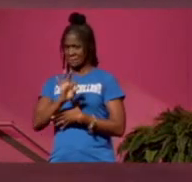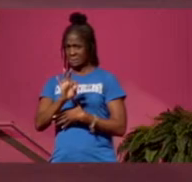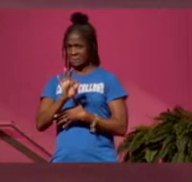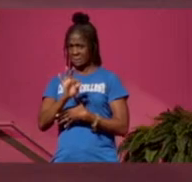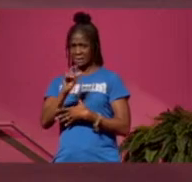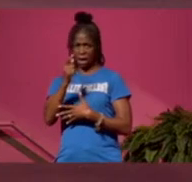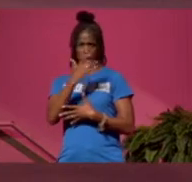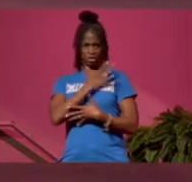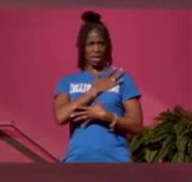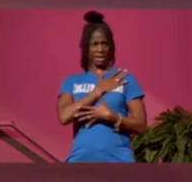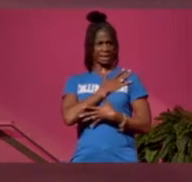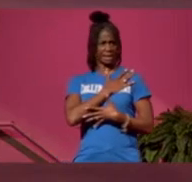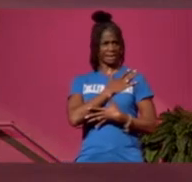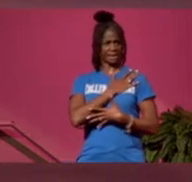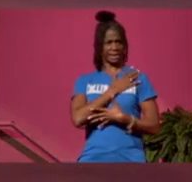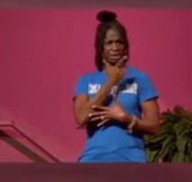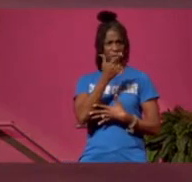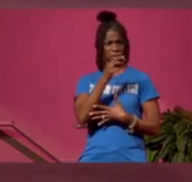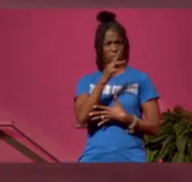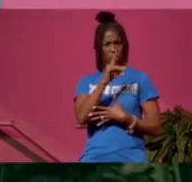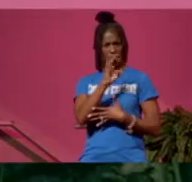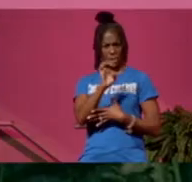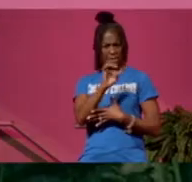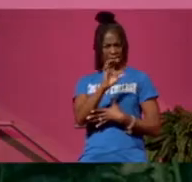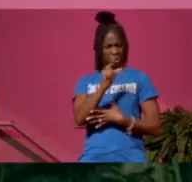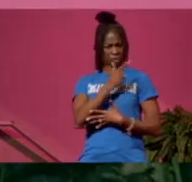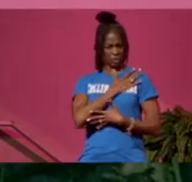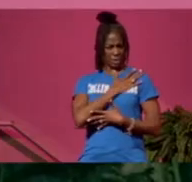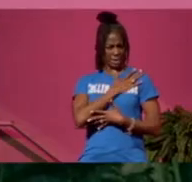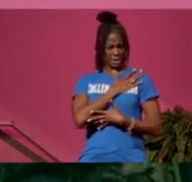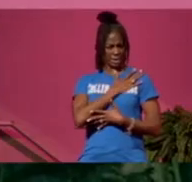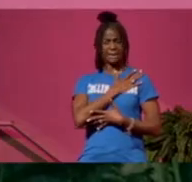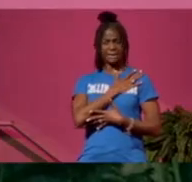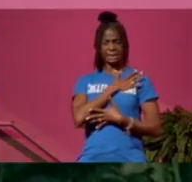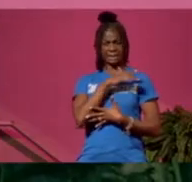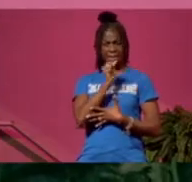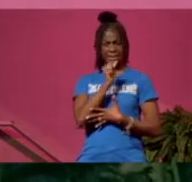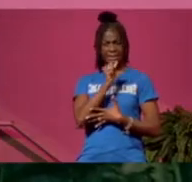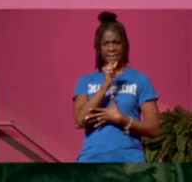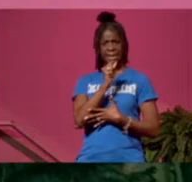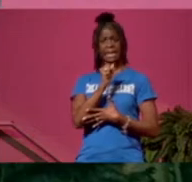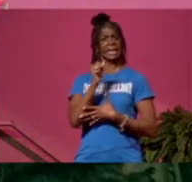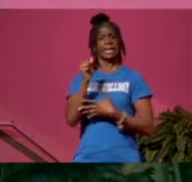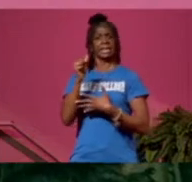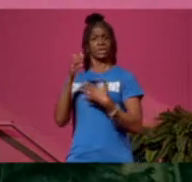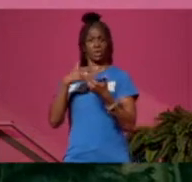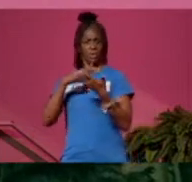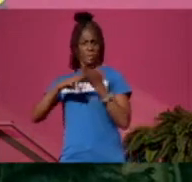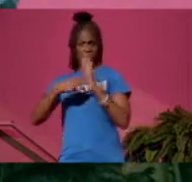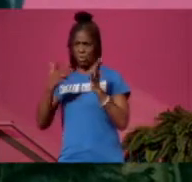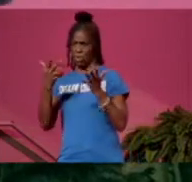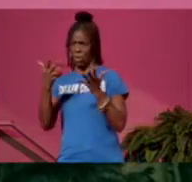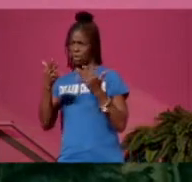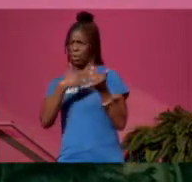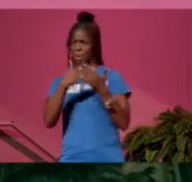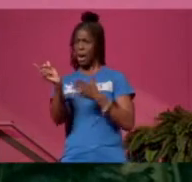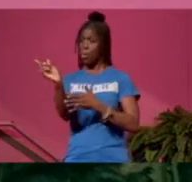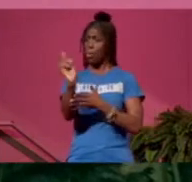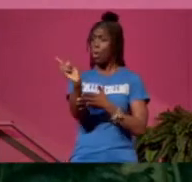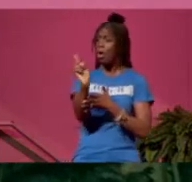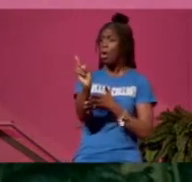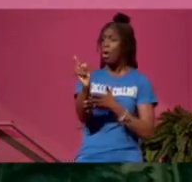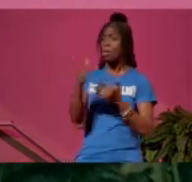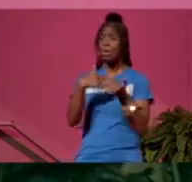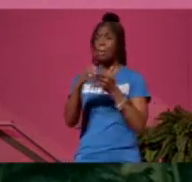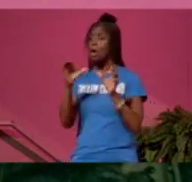that somebody needs to hear today. That no matter where you are, that no matter how you are, that no matter what you've